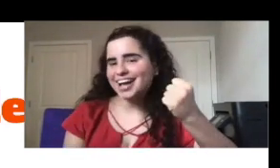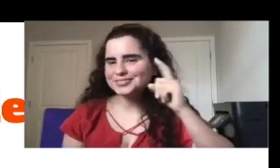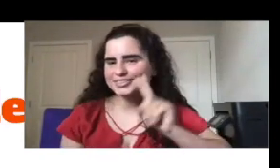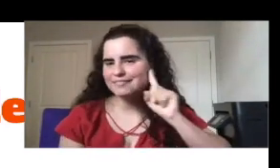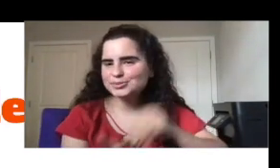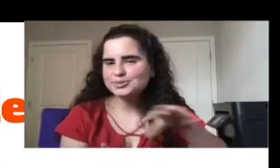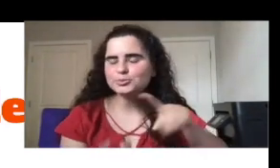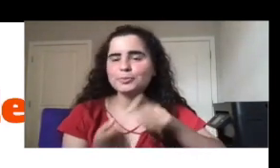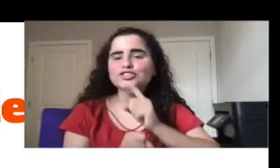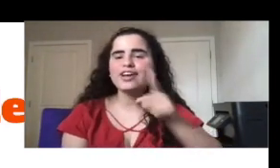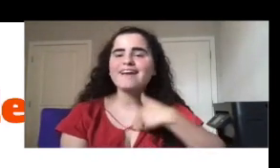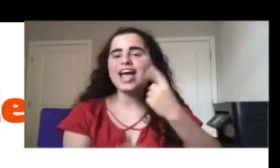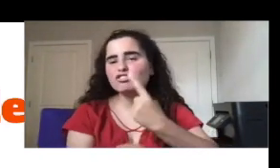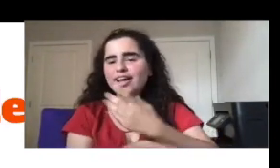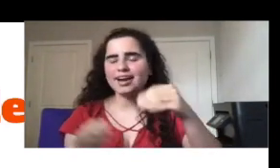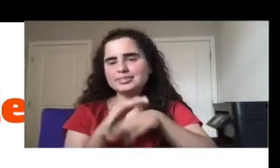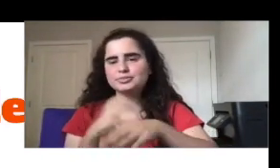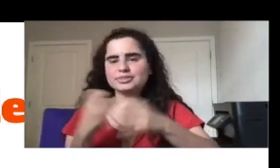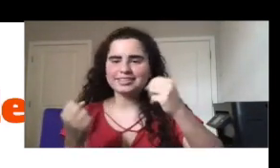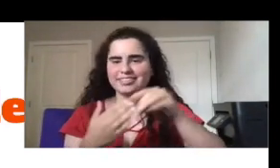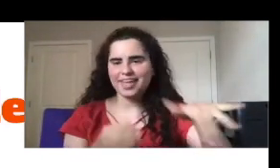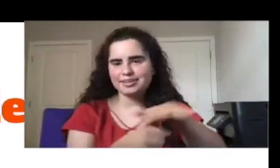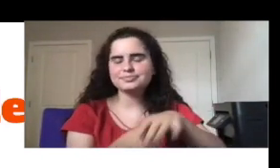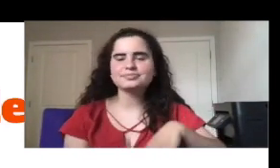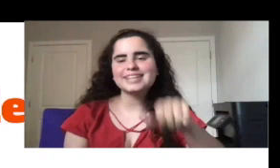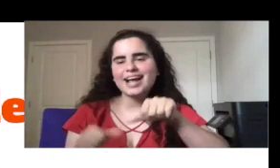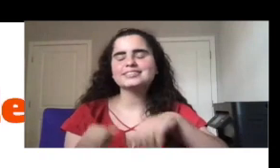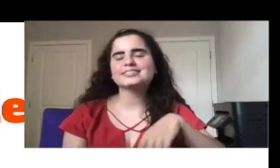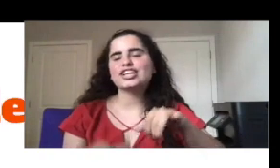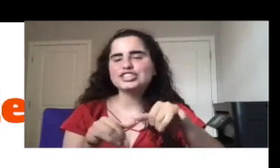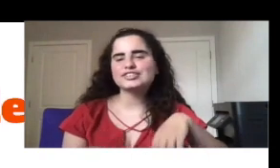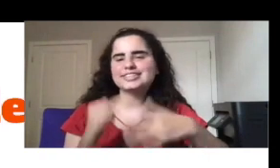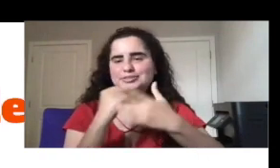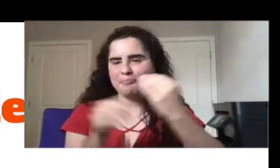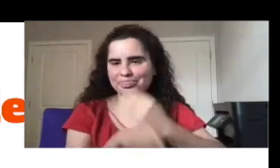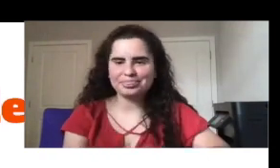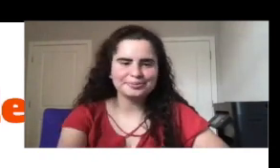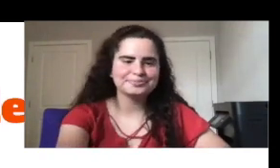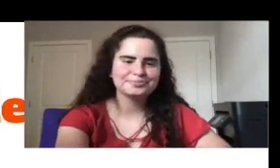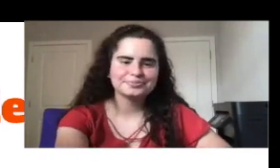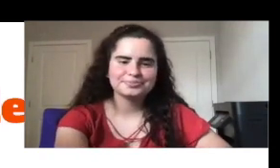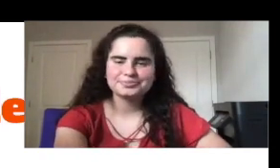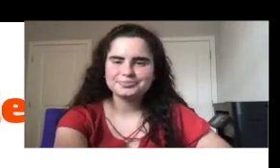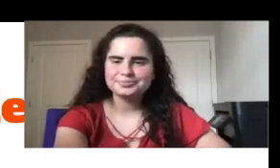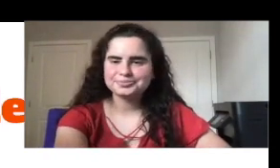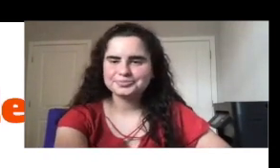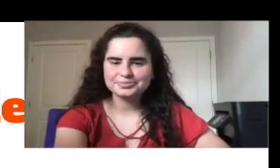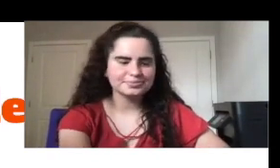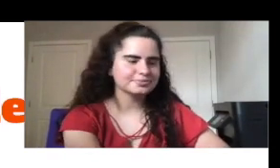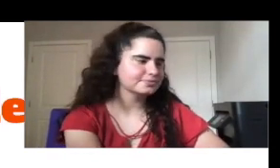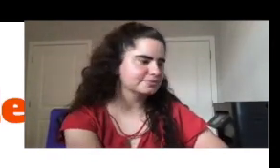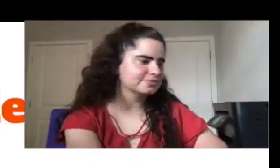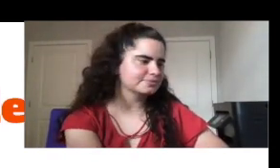fantastic resource for signing deaf students to make sure that there are that are accessible and accurate